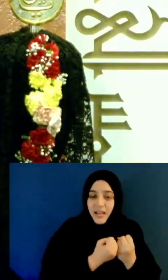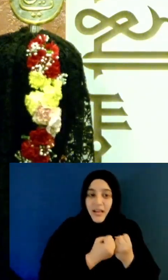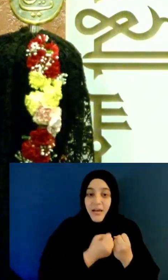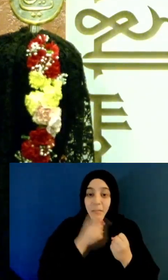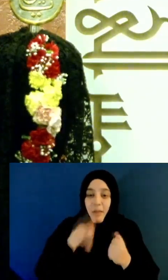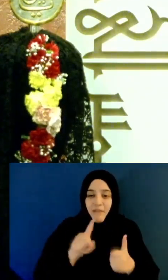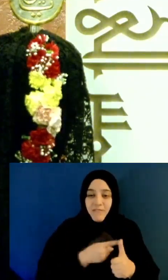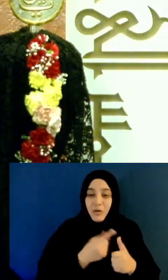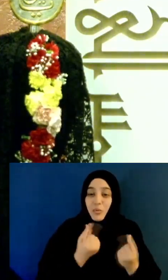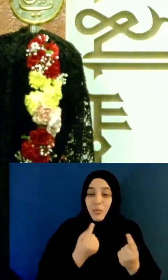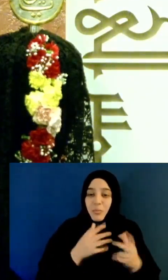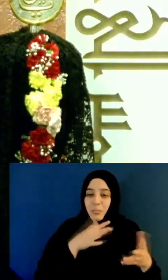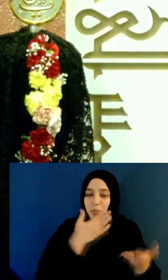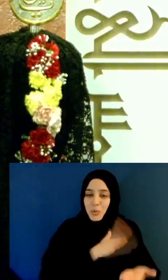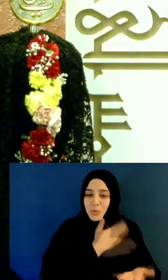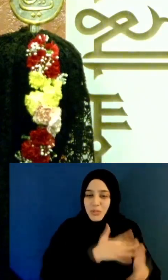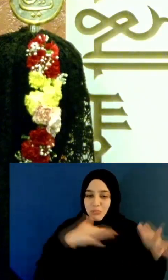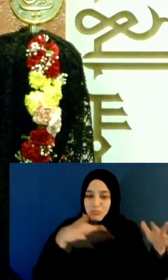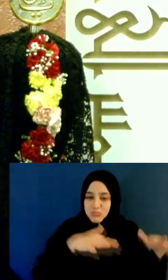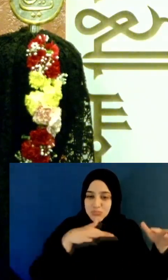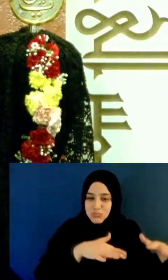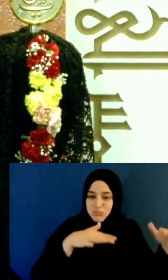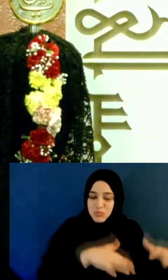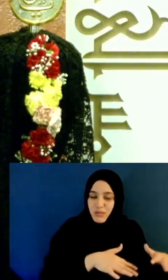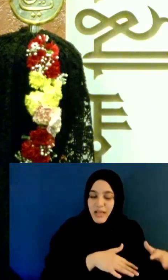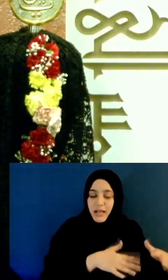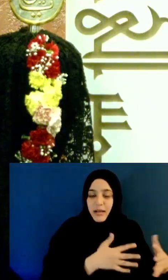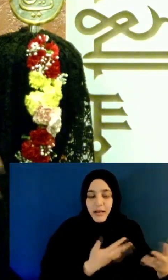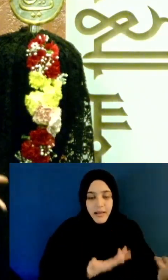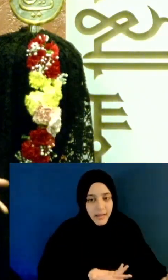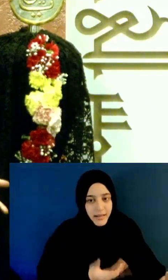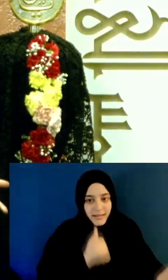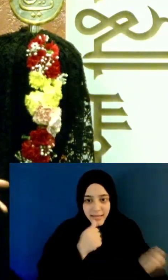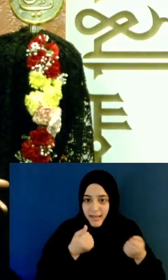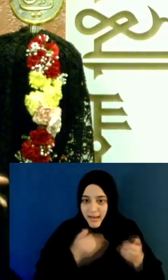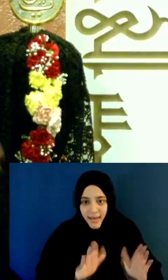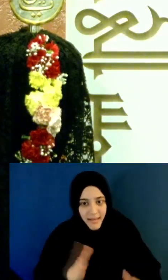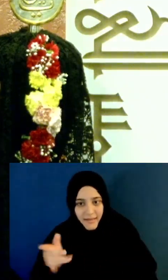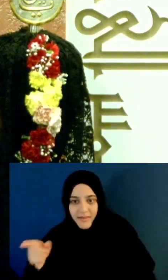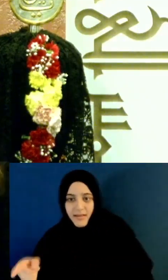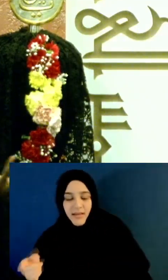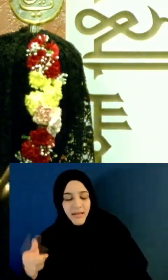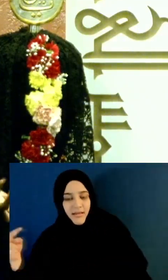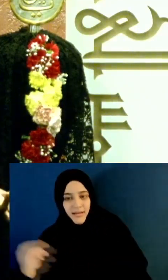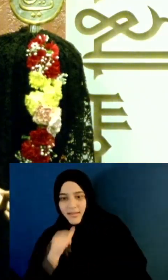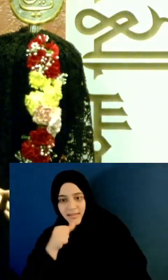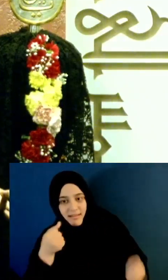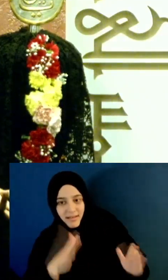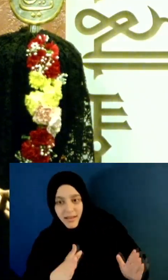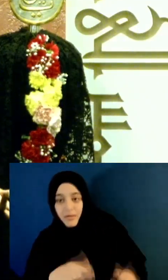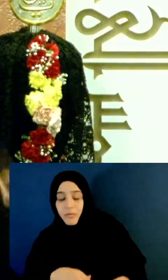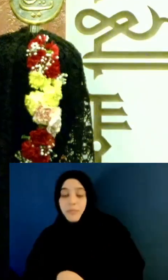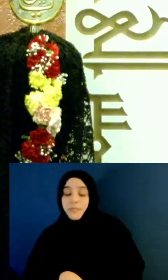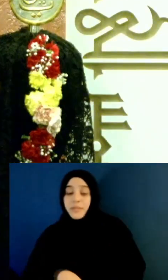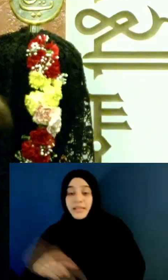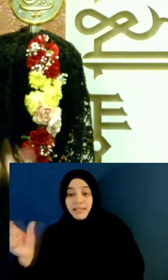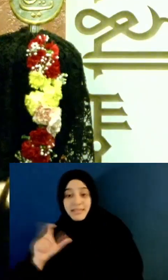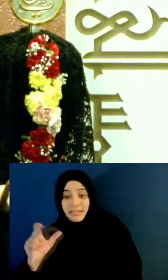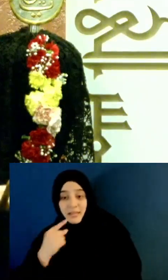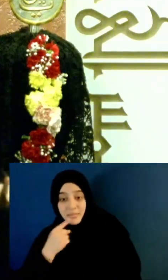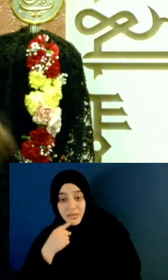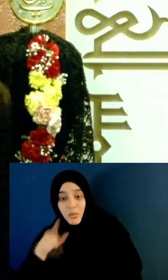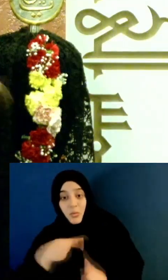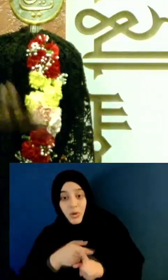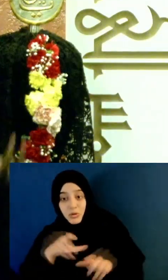not unlawful. Islam says when you do your marriages, make it Islamic. When you do your